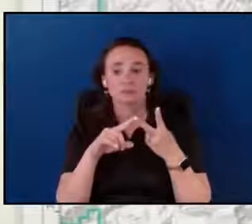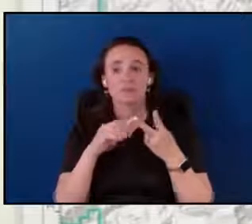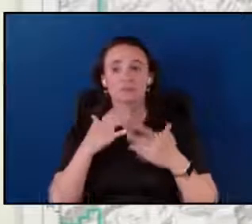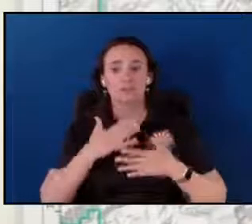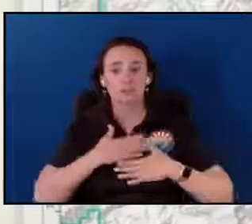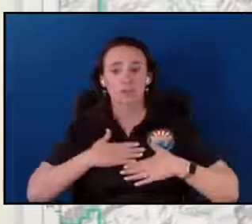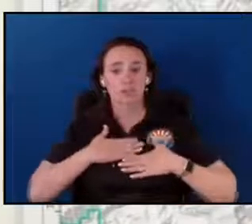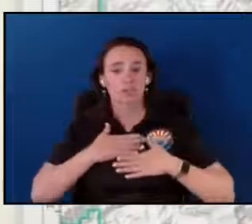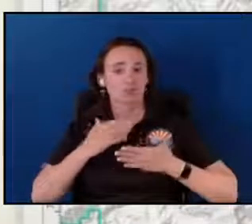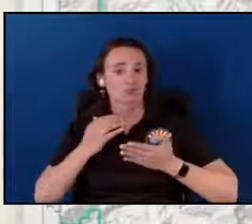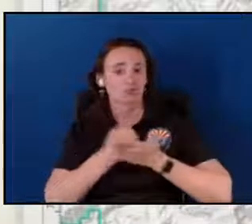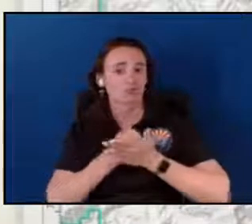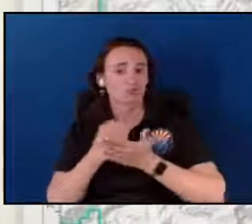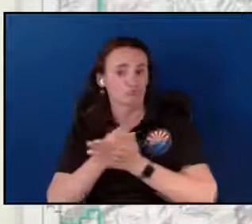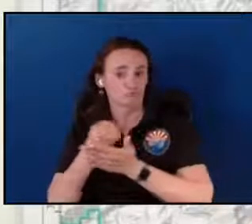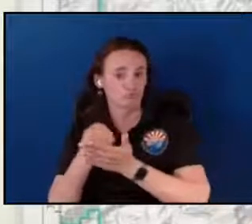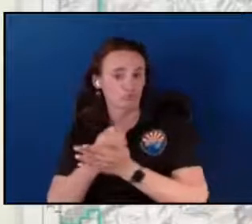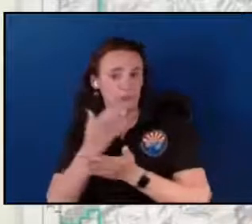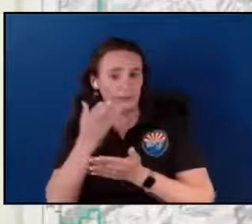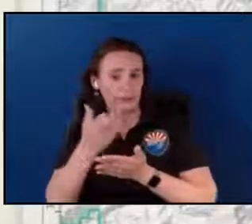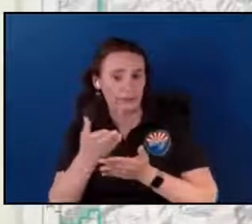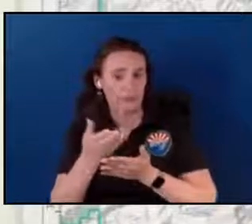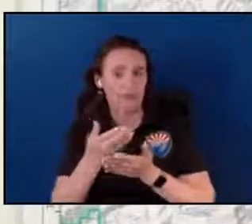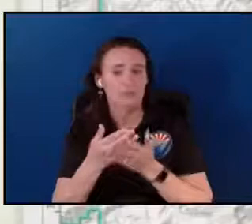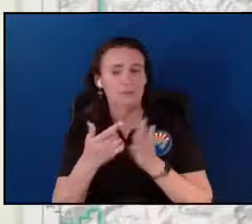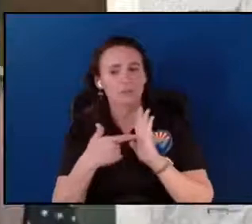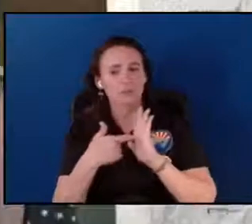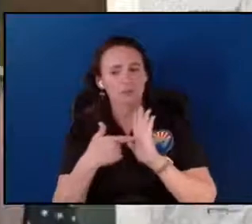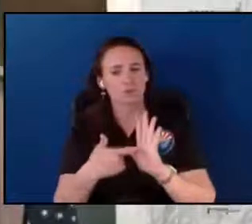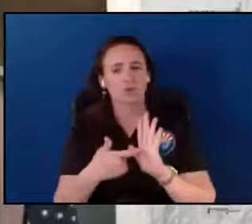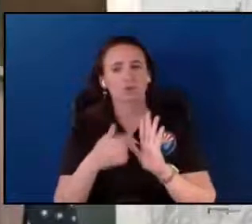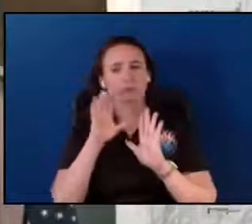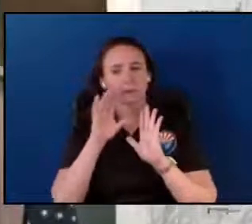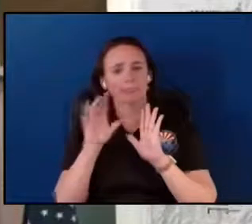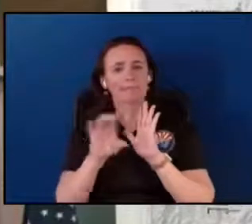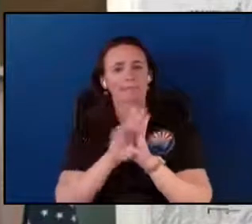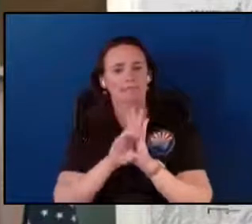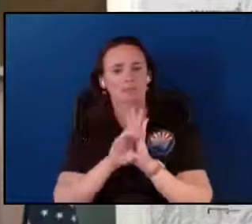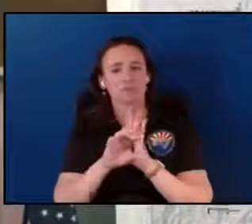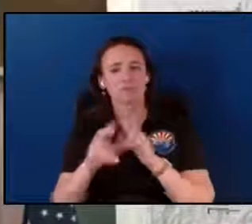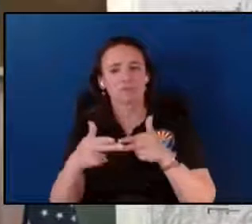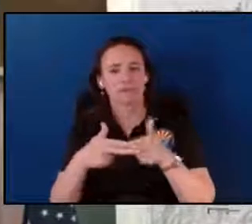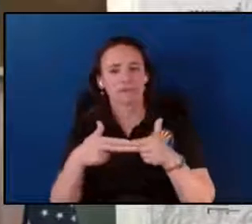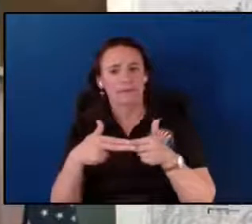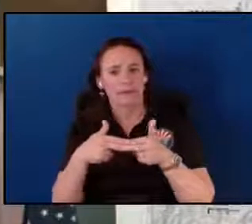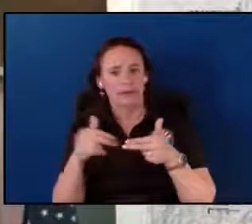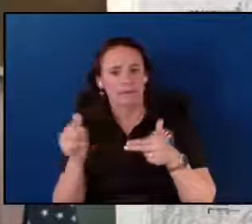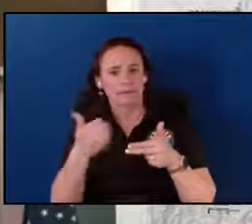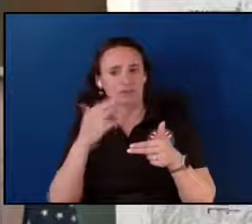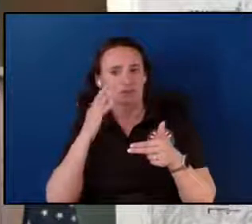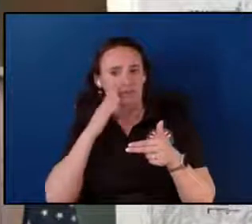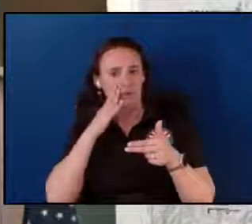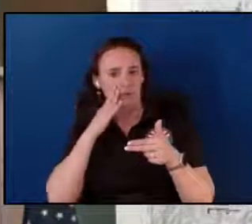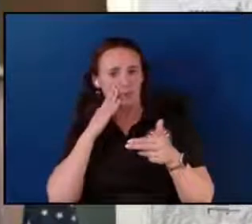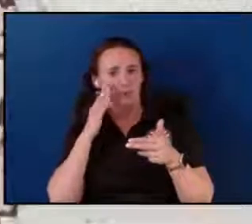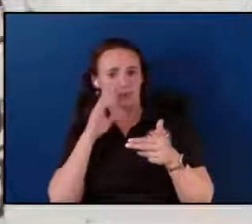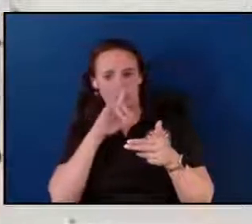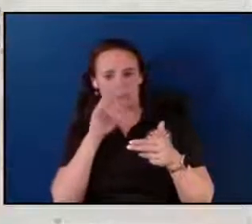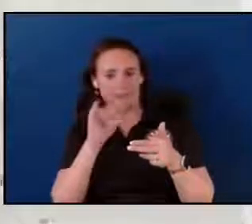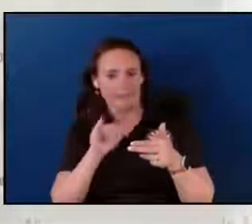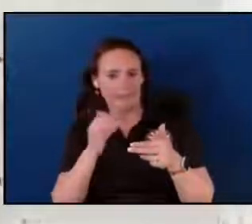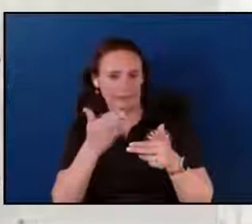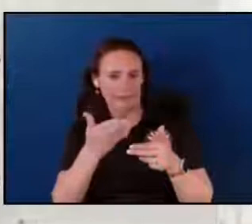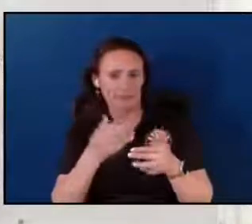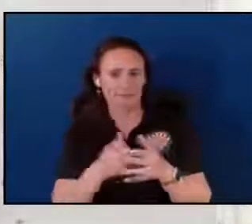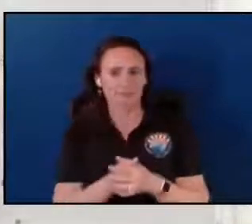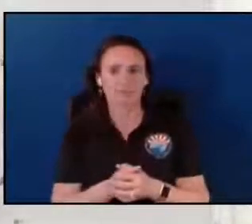watershed. But I just wanted to show you a couple of those pictures and slides so that you know what we're facing there. So with that, I'm